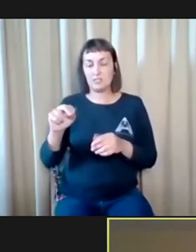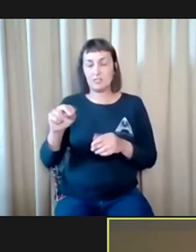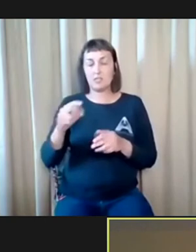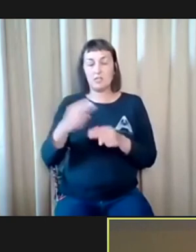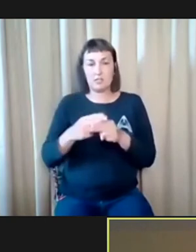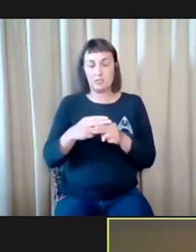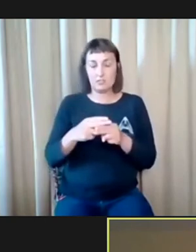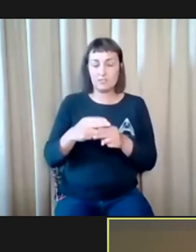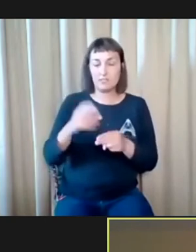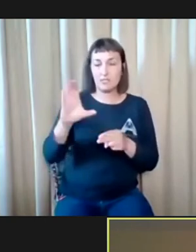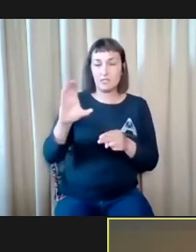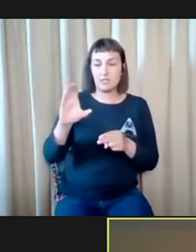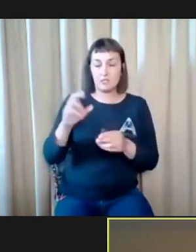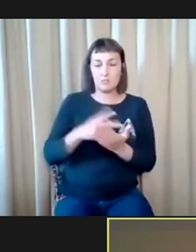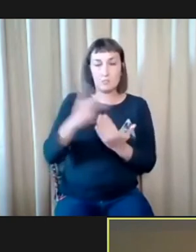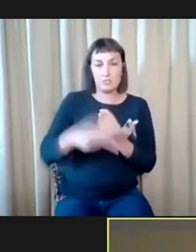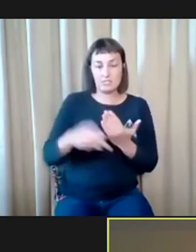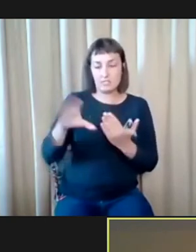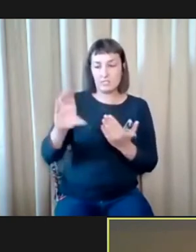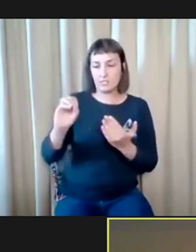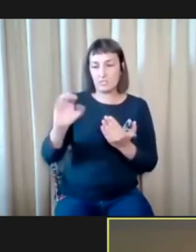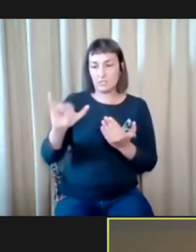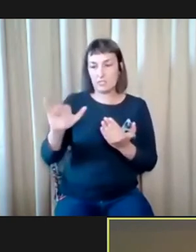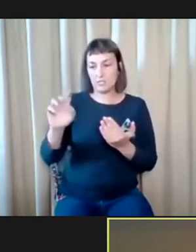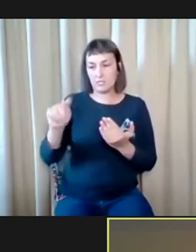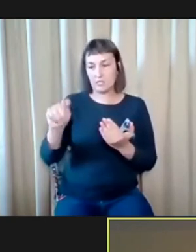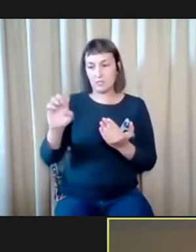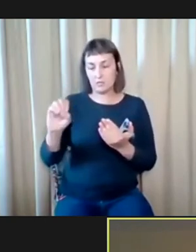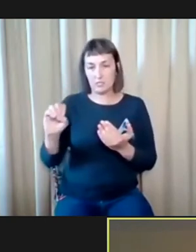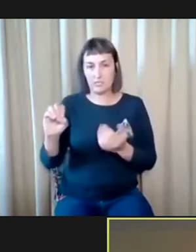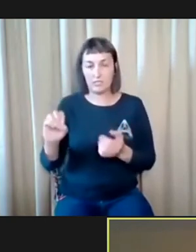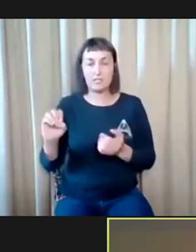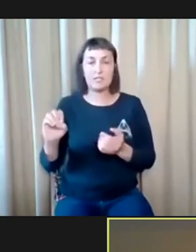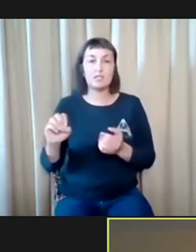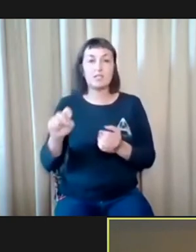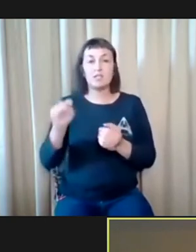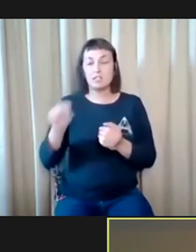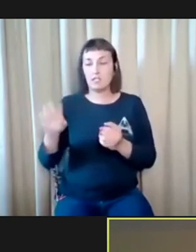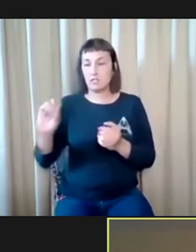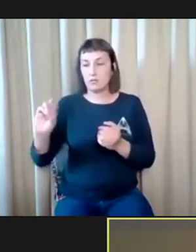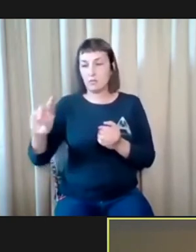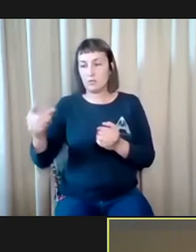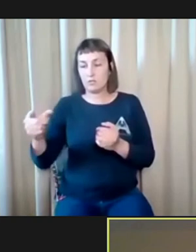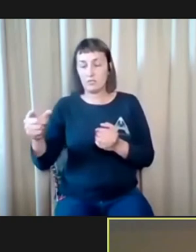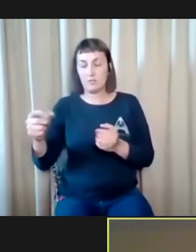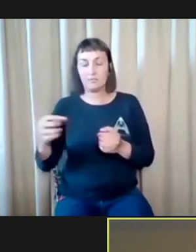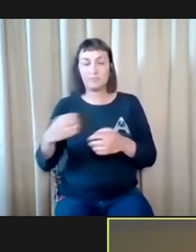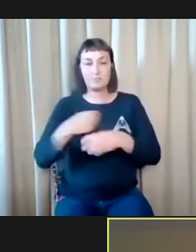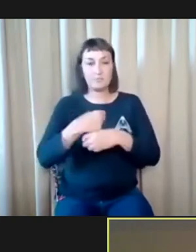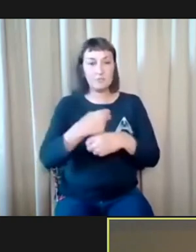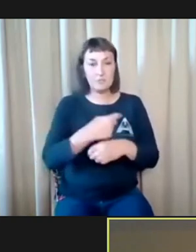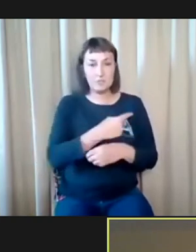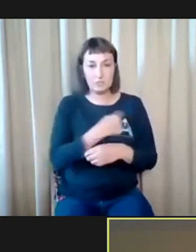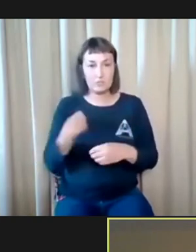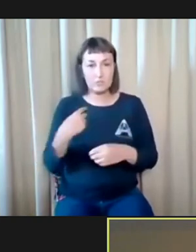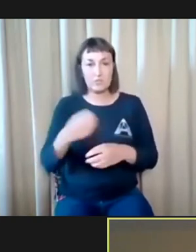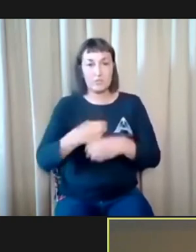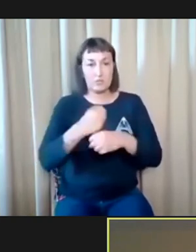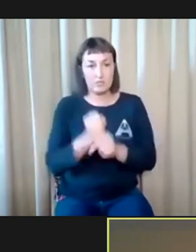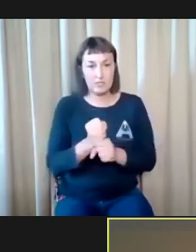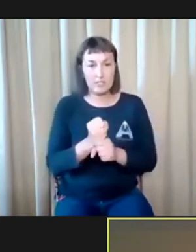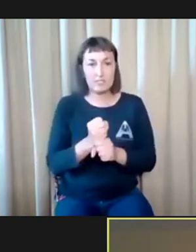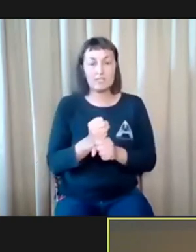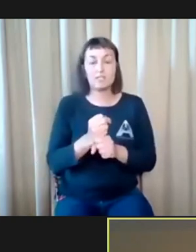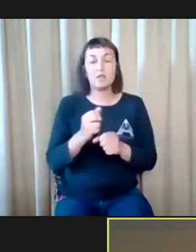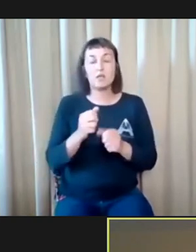projectcoyote.org/endkillingcontest, and there you'll find a link to a toolkit that we've created from the with the Humane Society